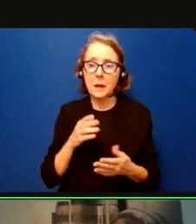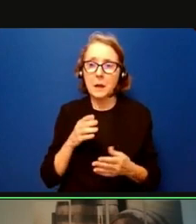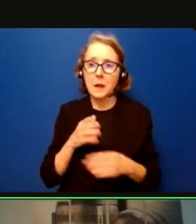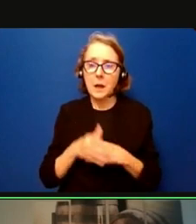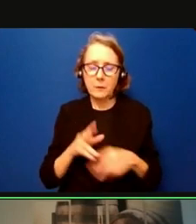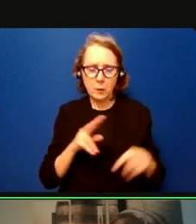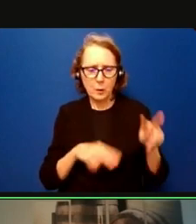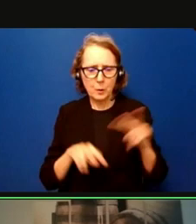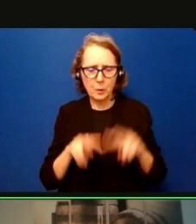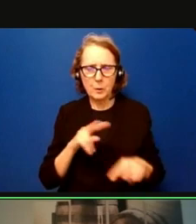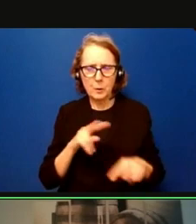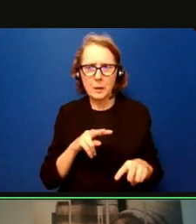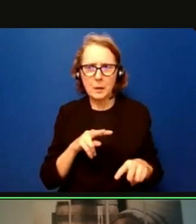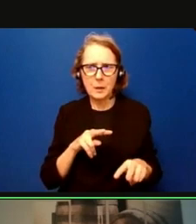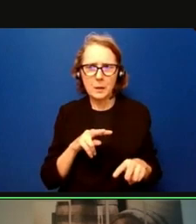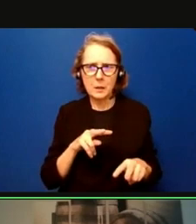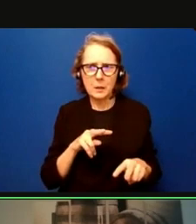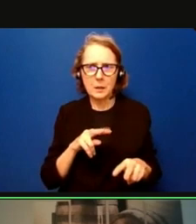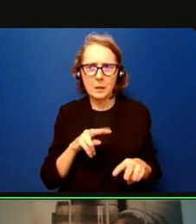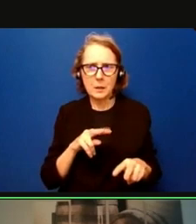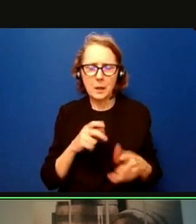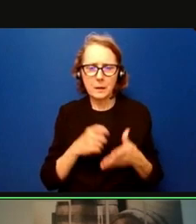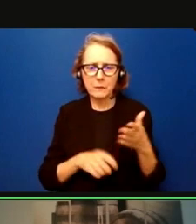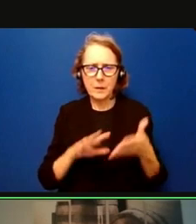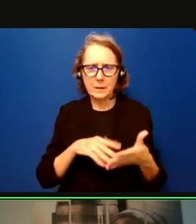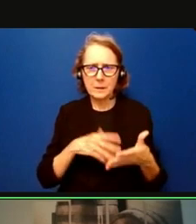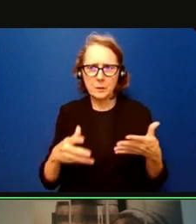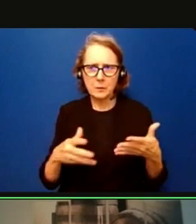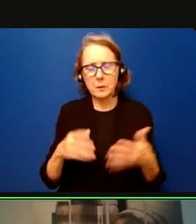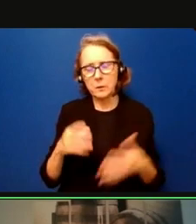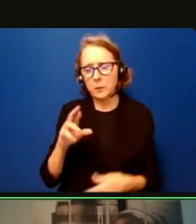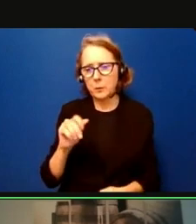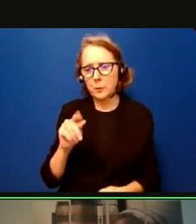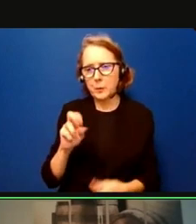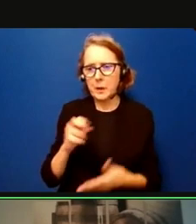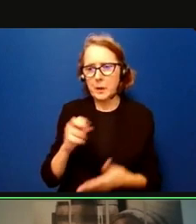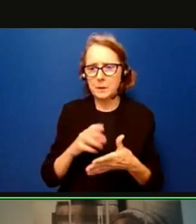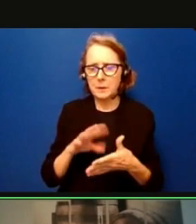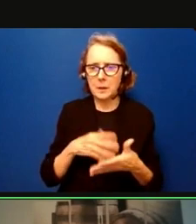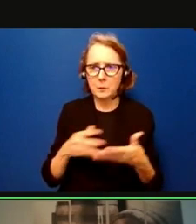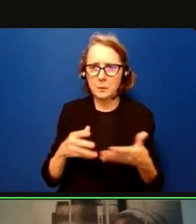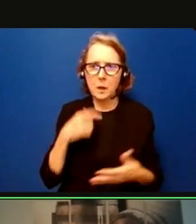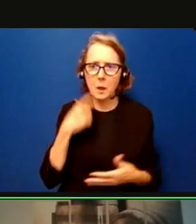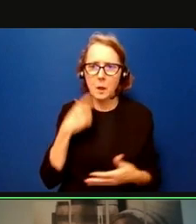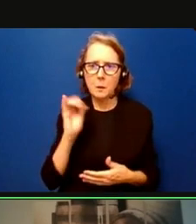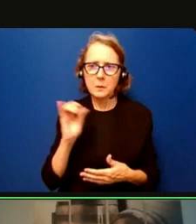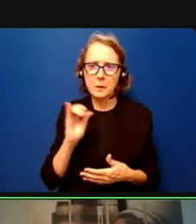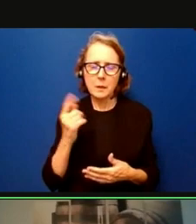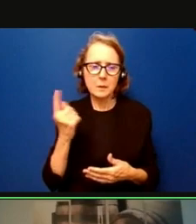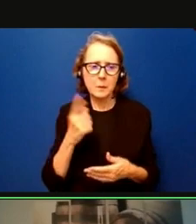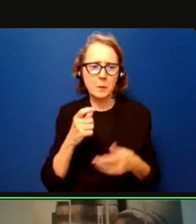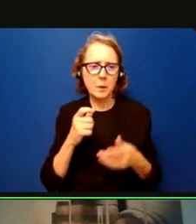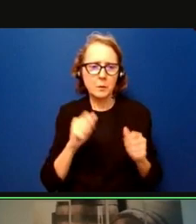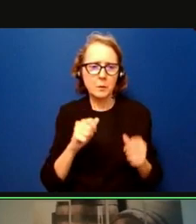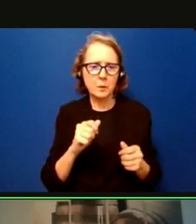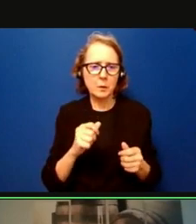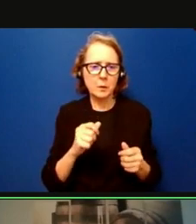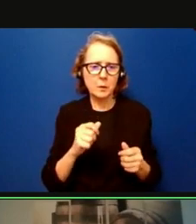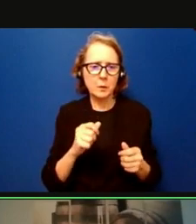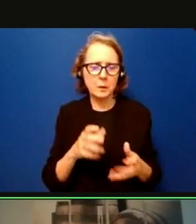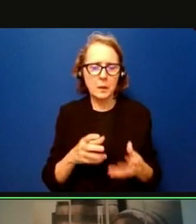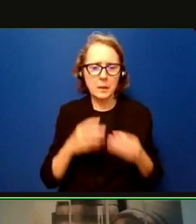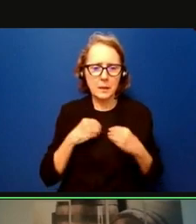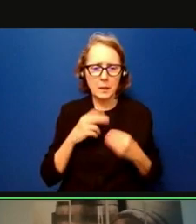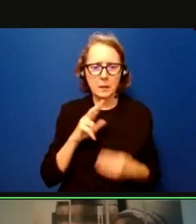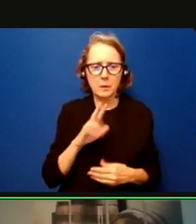looking at the fee schedule or the rate schedule, it looks like someone could take a 35 gallon that